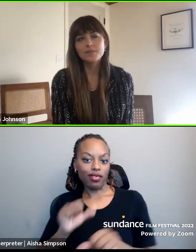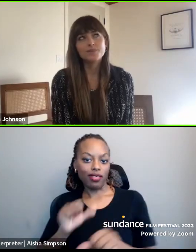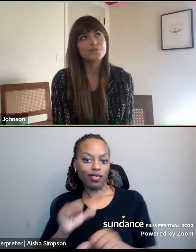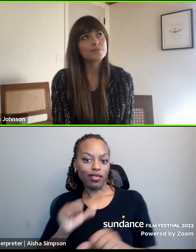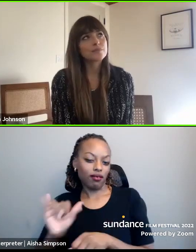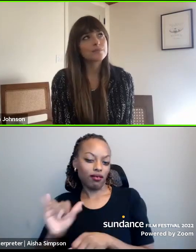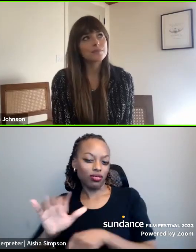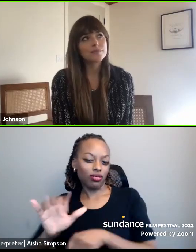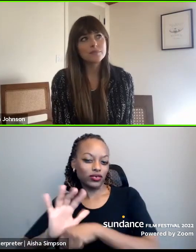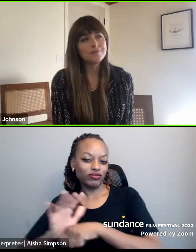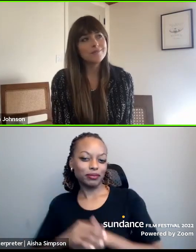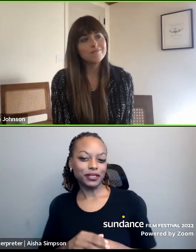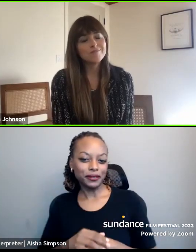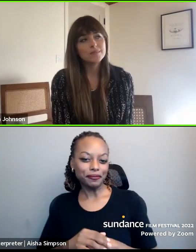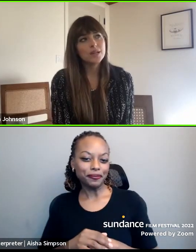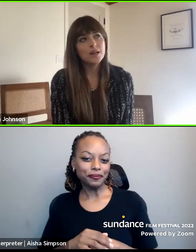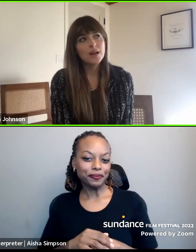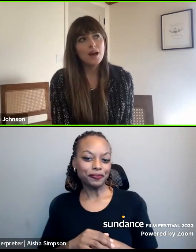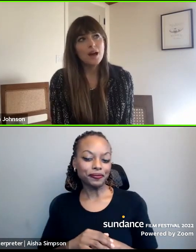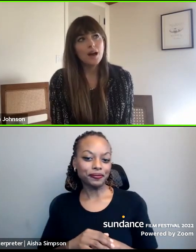think